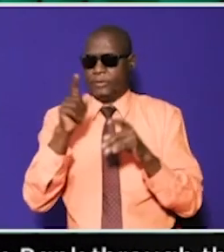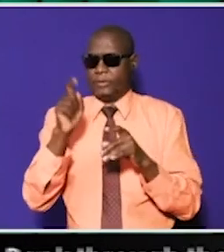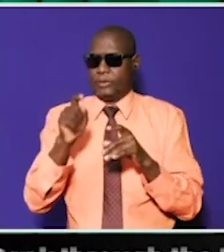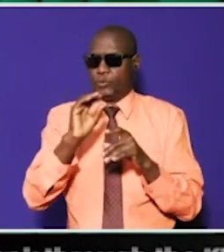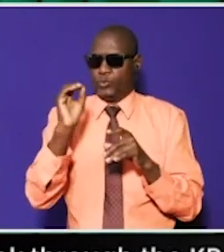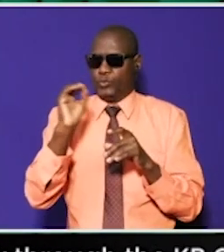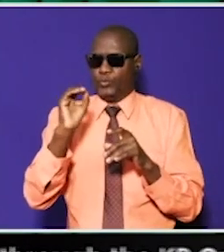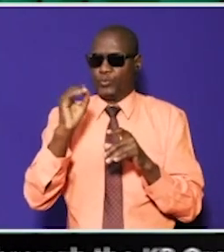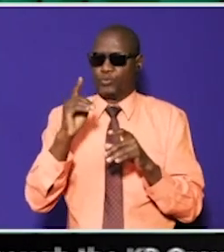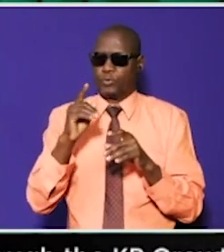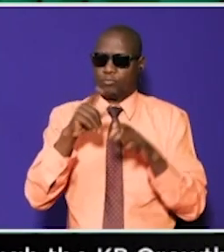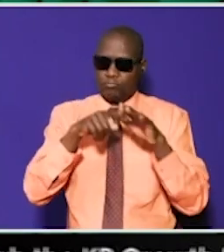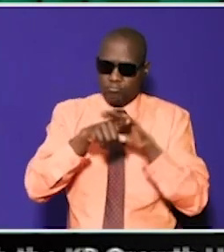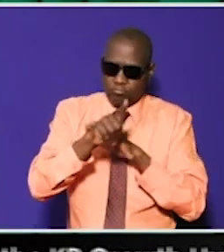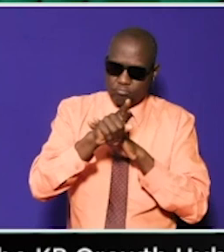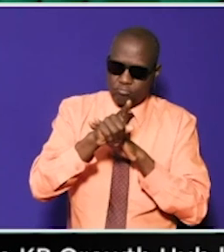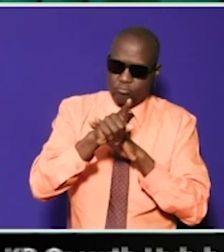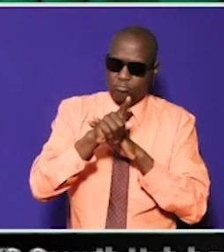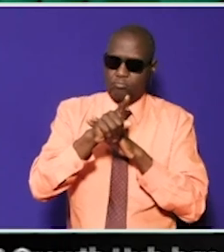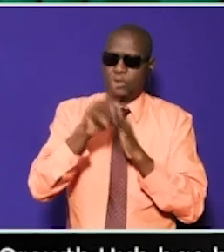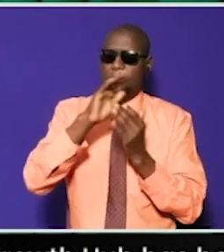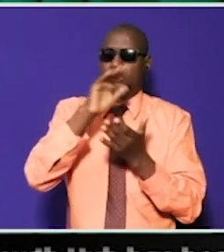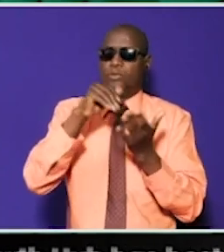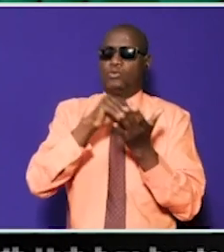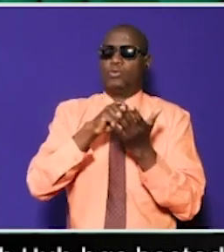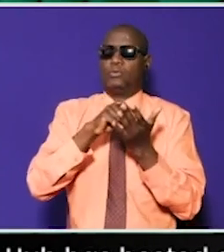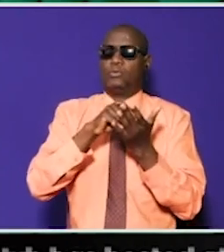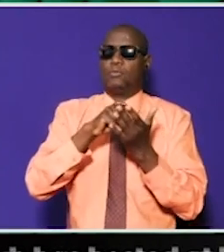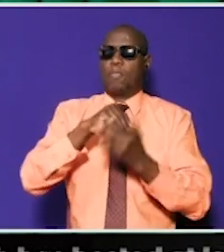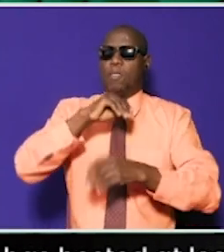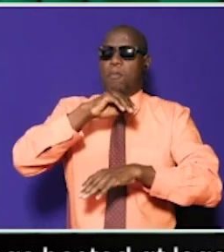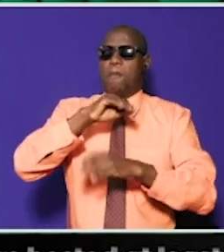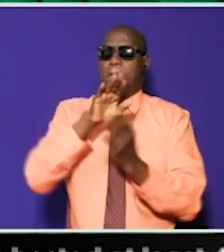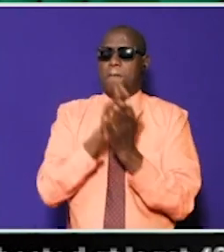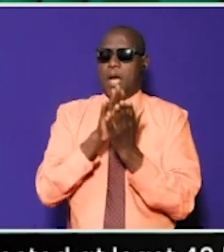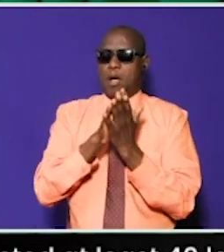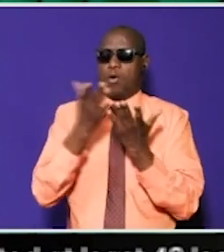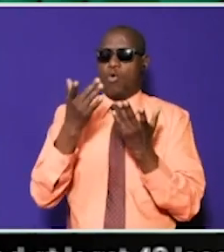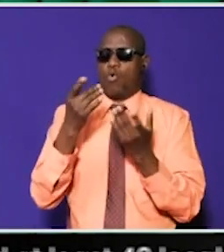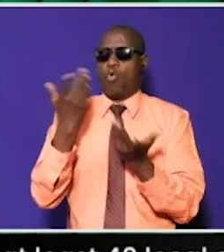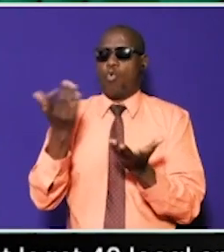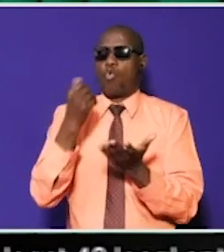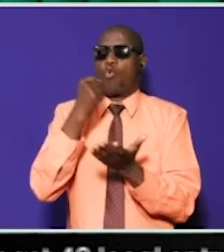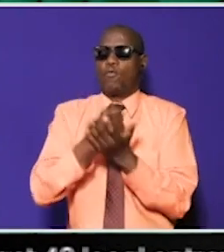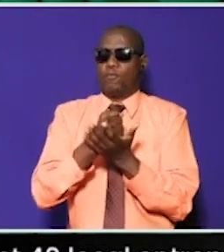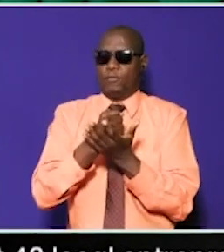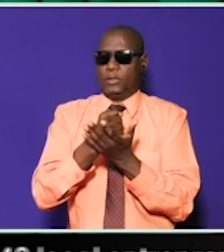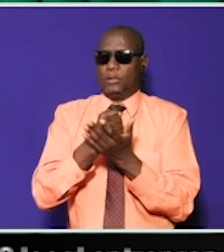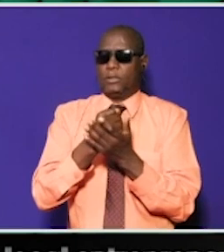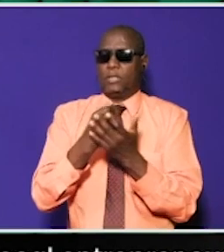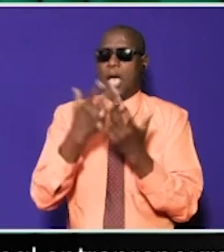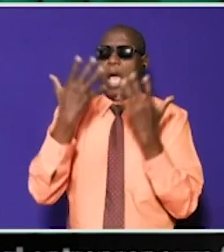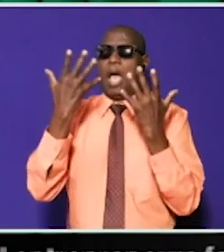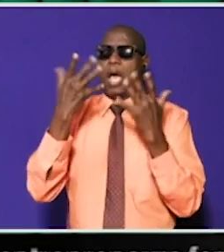visit Central Bank's head or branch offices to undergo the manual process of opening CSD